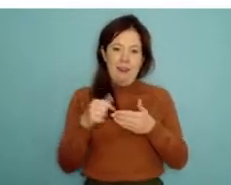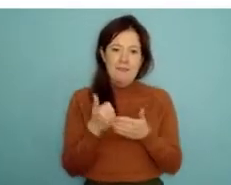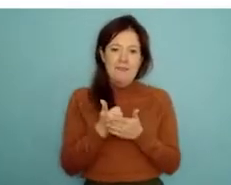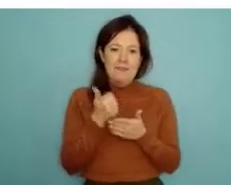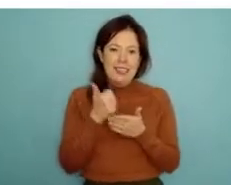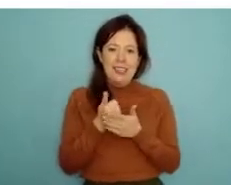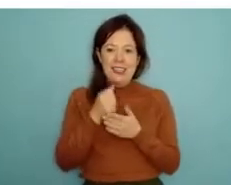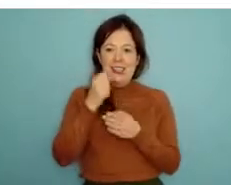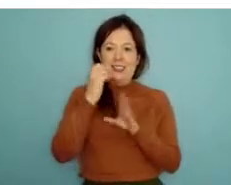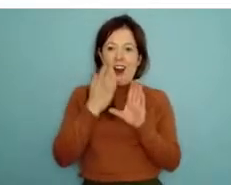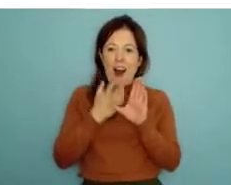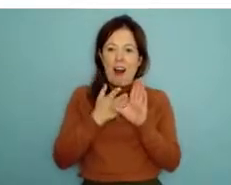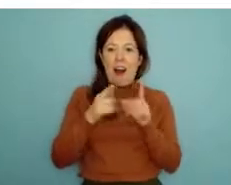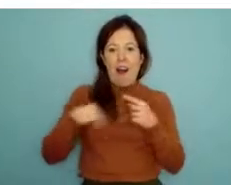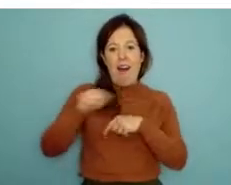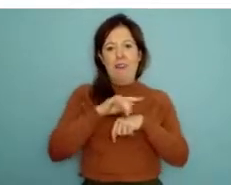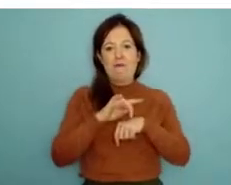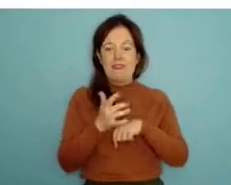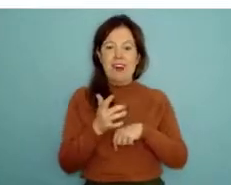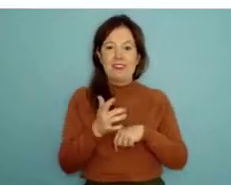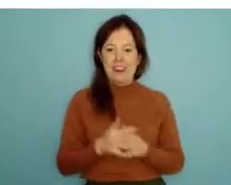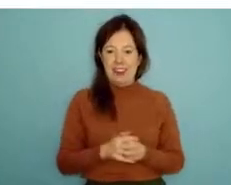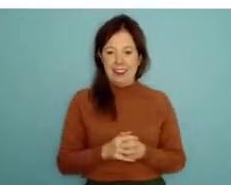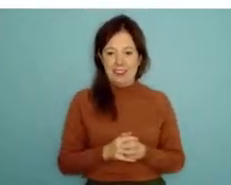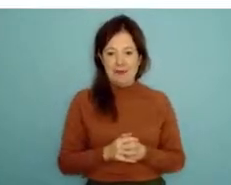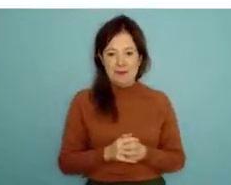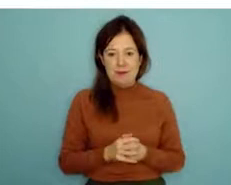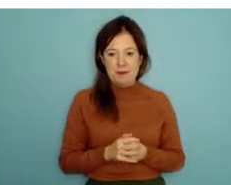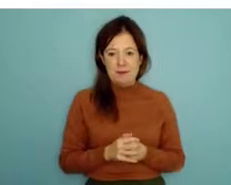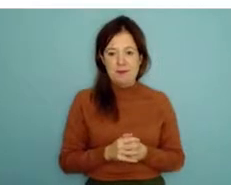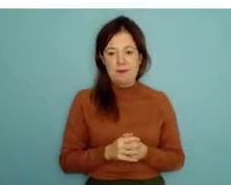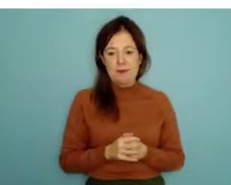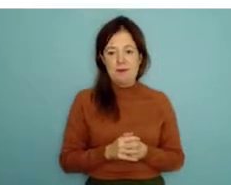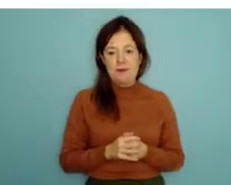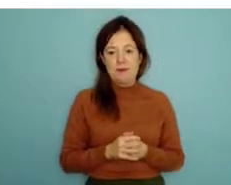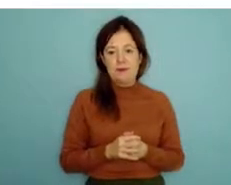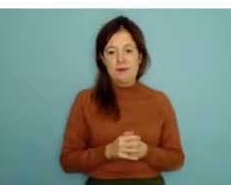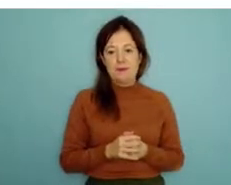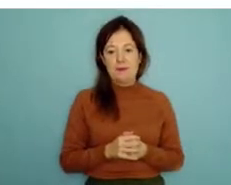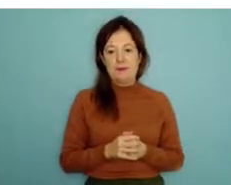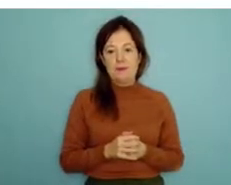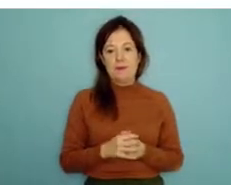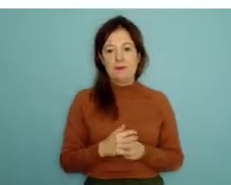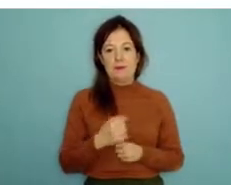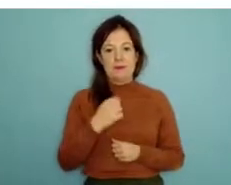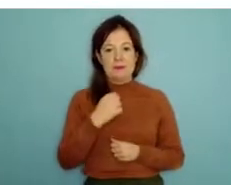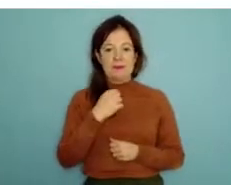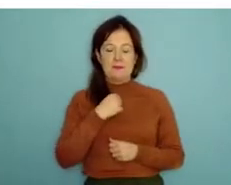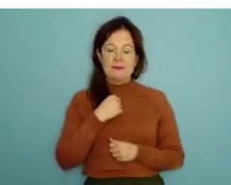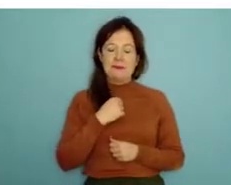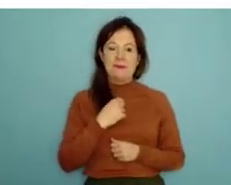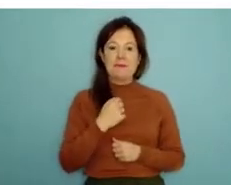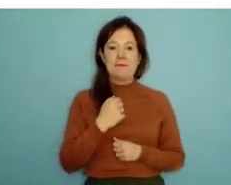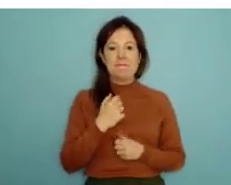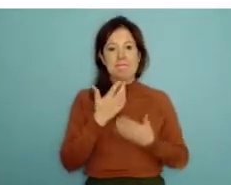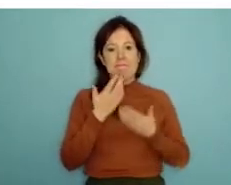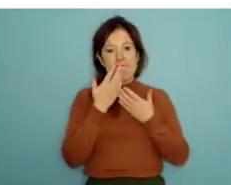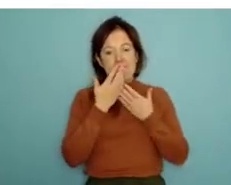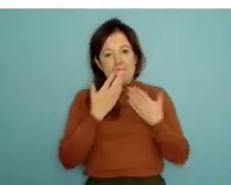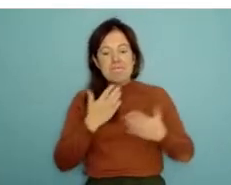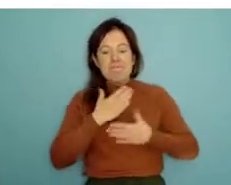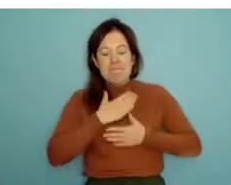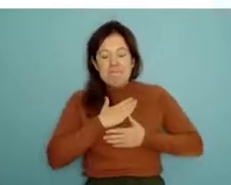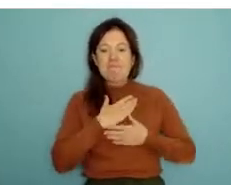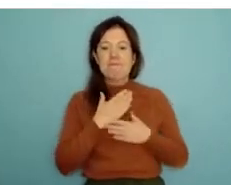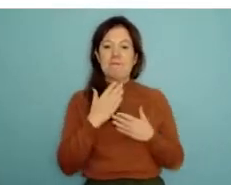psychological professionals. I have real pleasure in closing, if you like, our week with a session